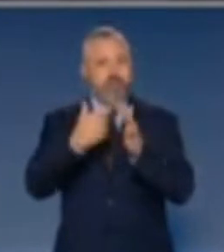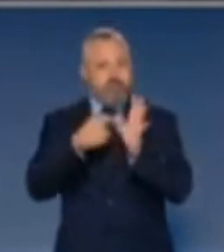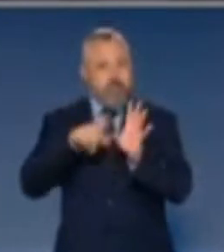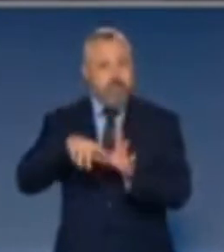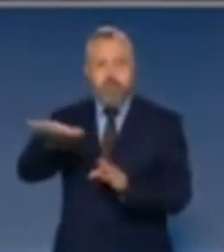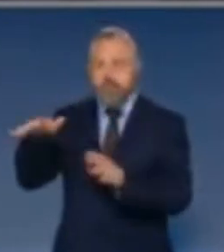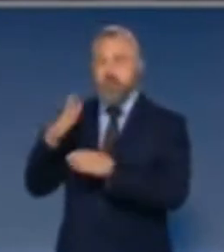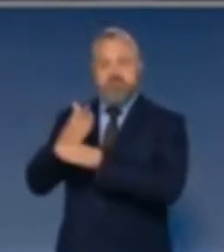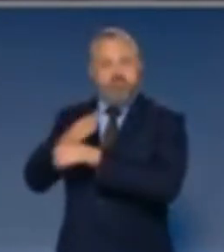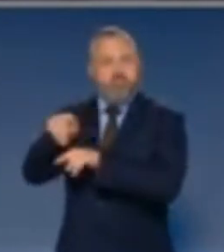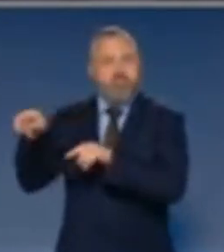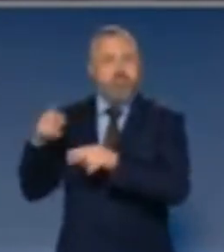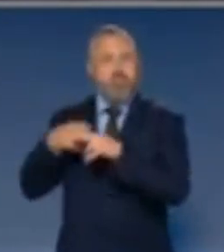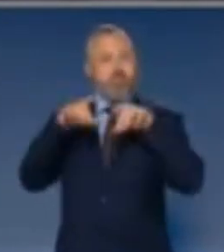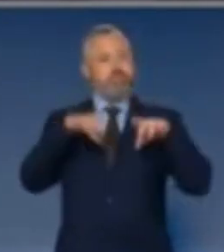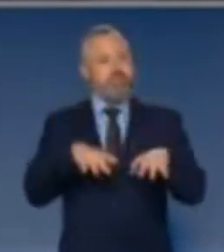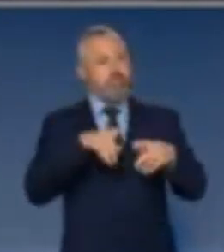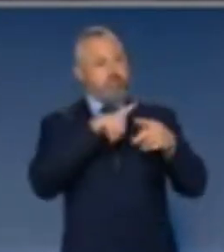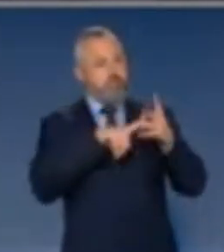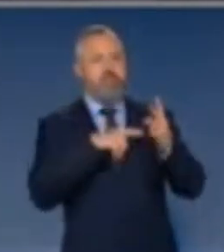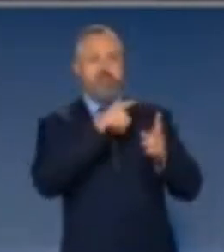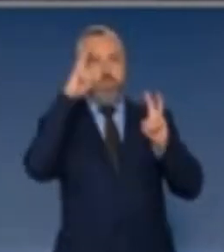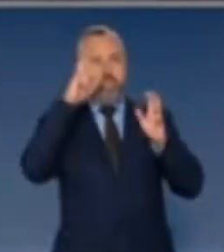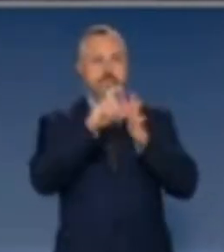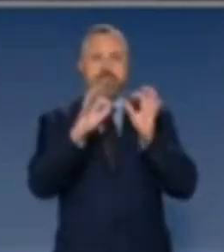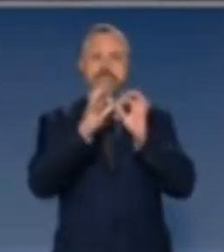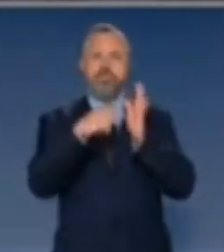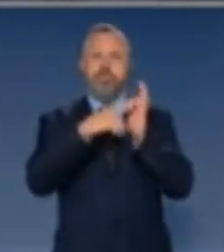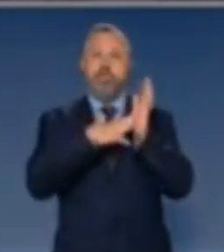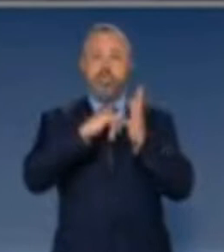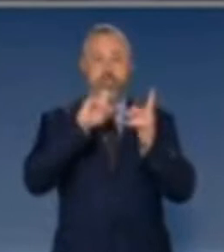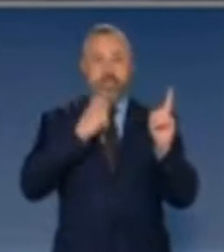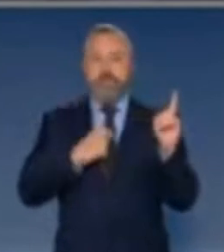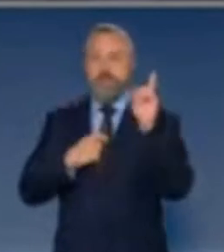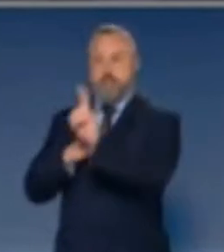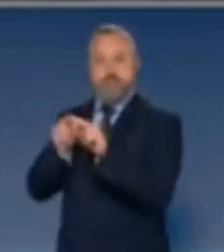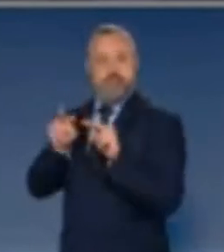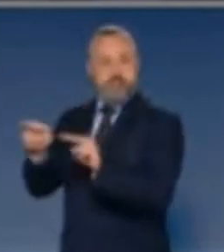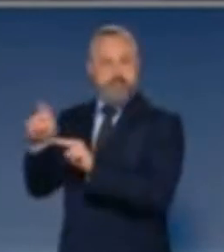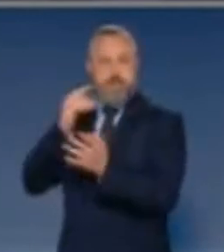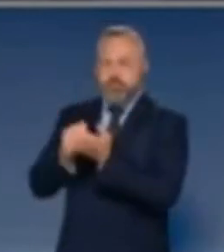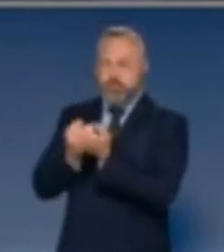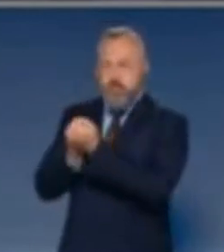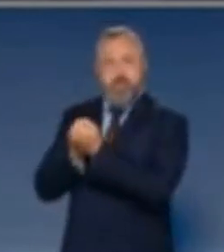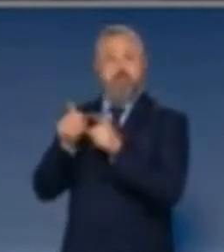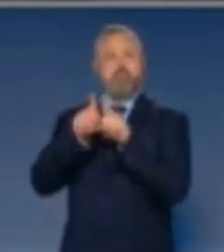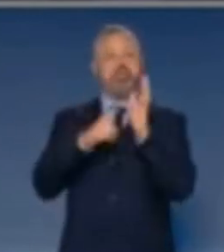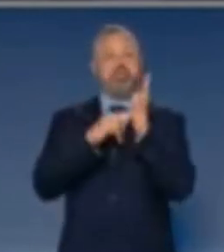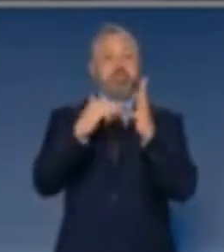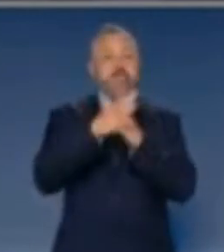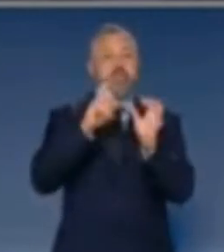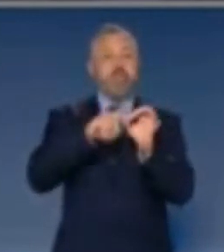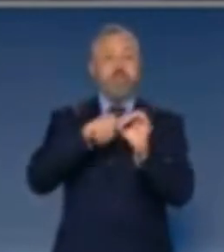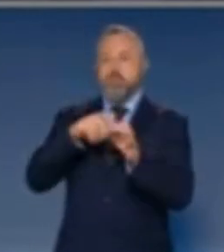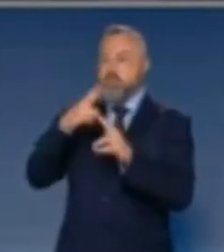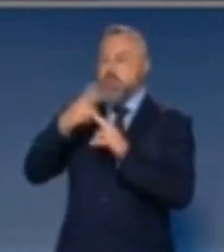will be standing up additional support in New South Wales and Queensland for aged care. We will be bringing